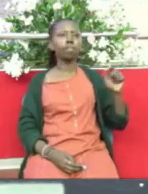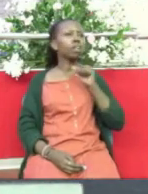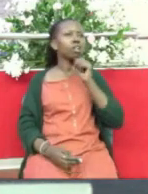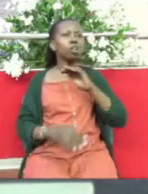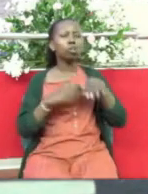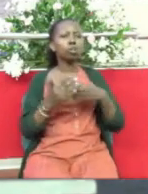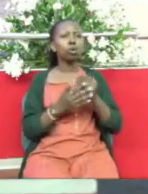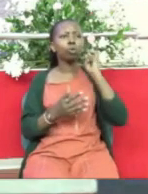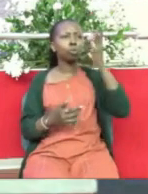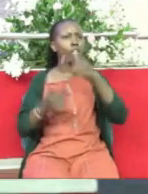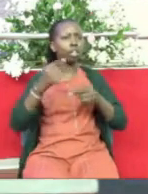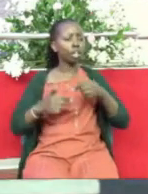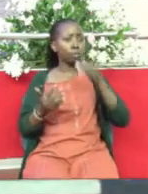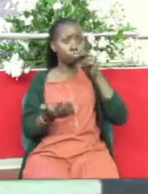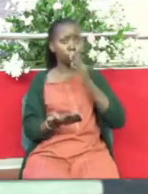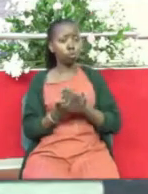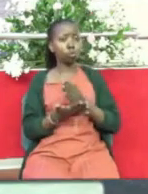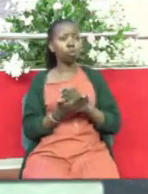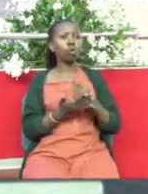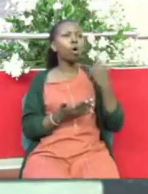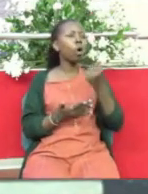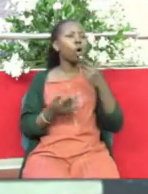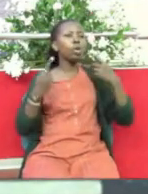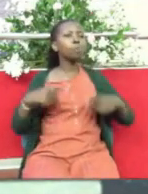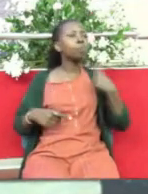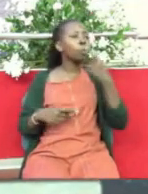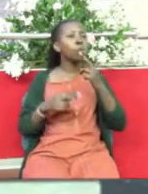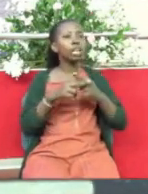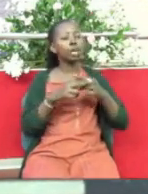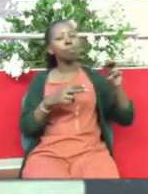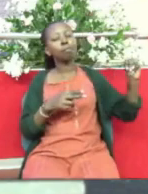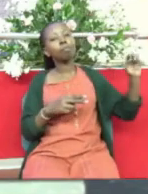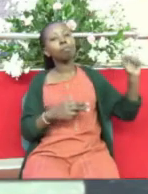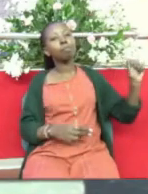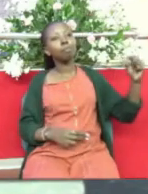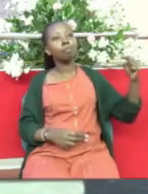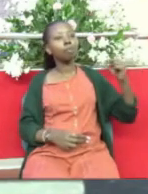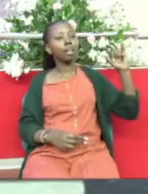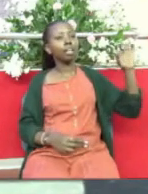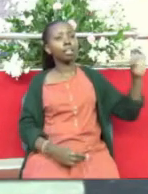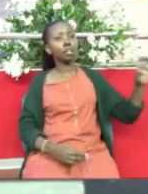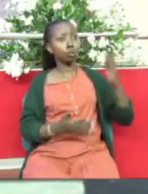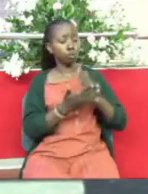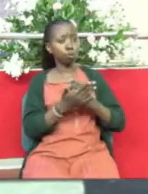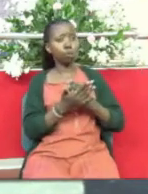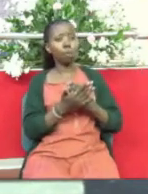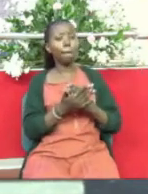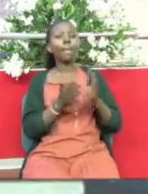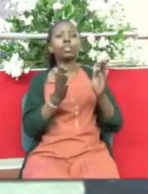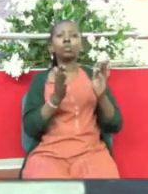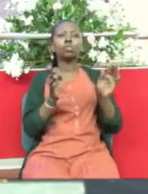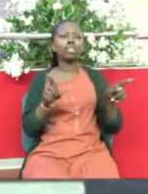will come. Si kila mtu atakuja. Only those who are called Margaret. Margaret. Bwana Yesu asifiwe. And this is the